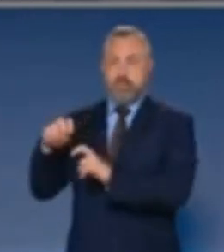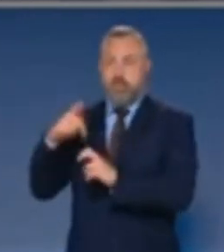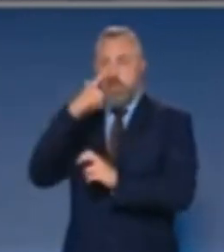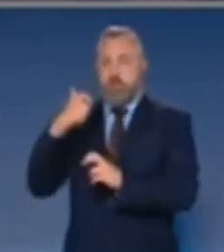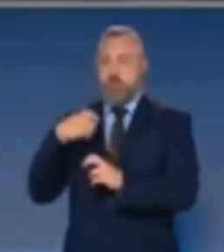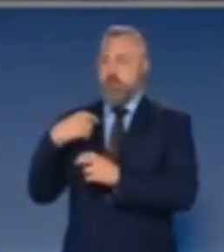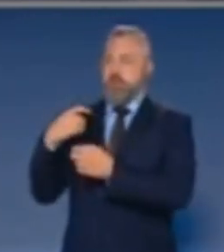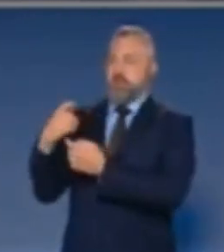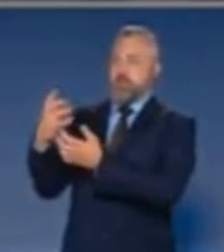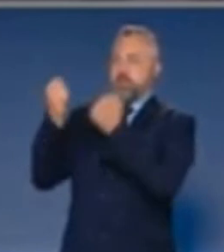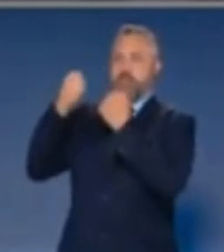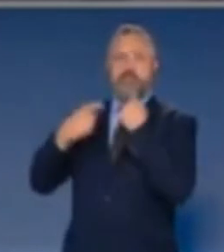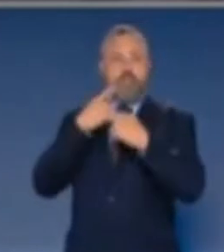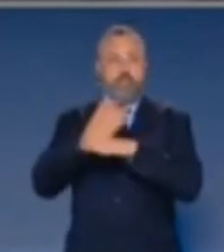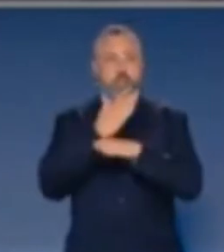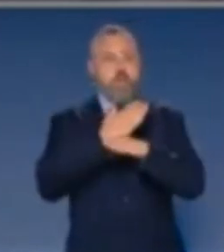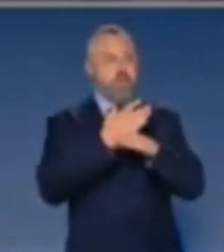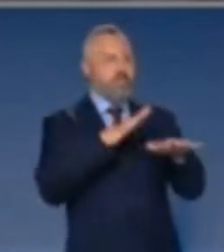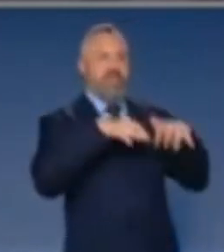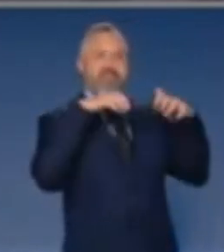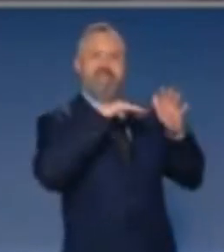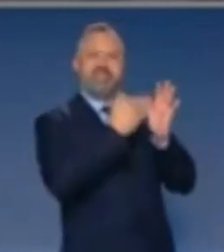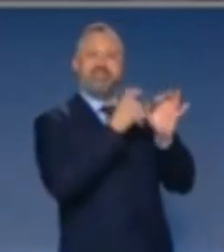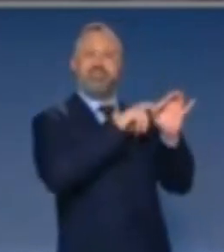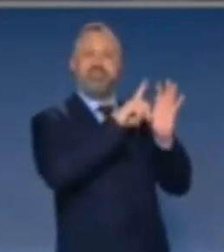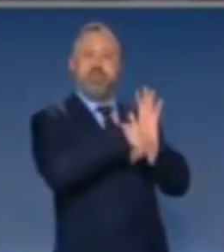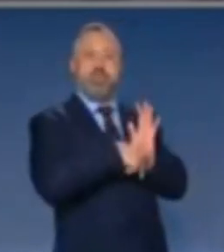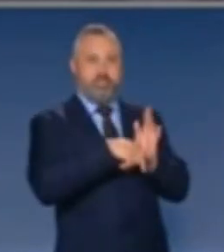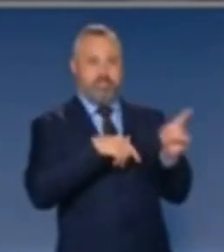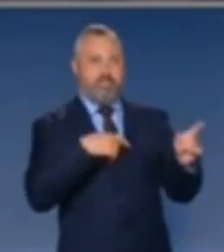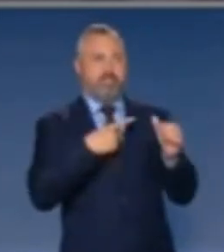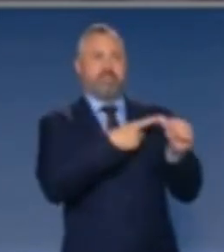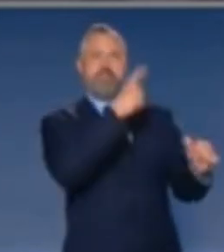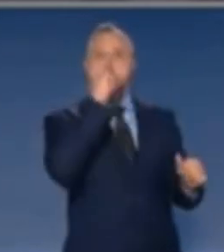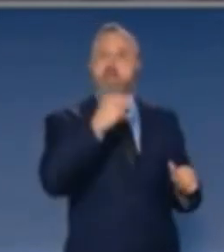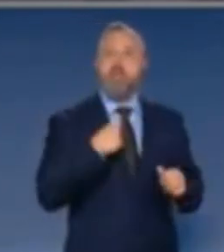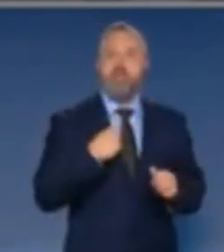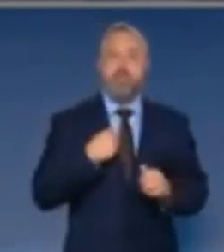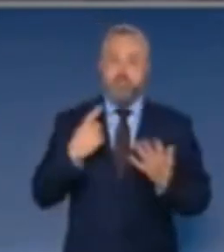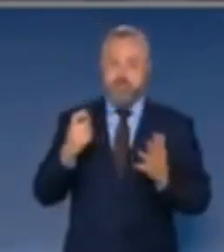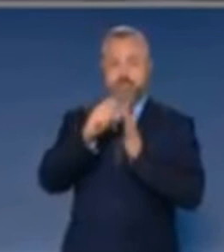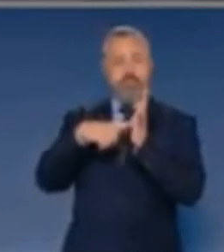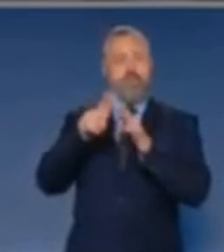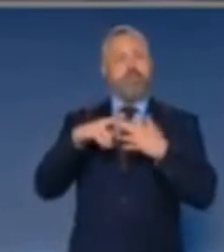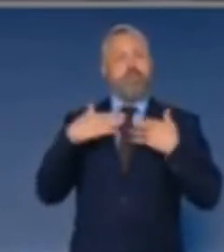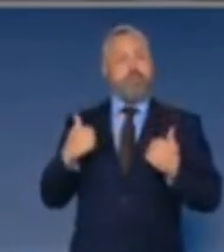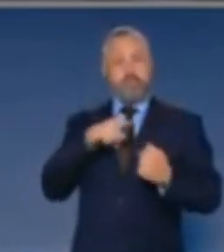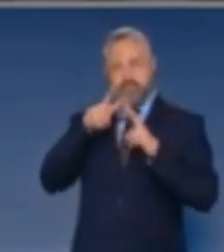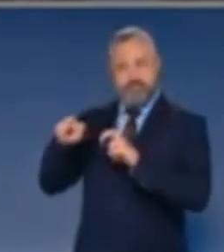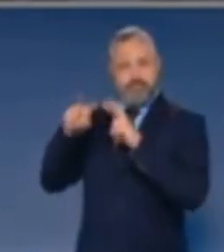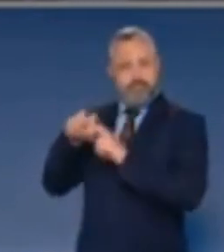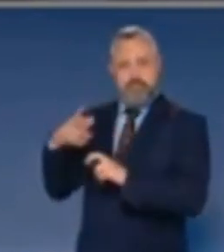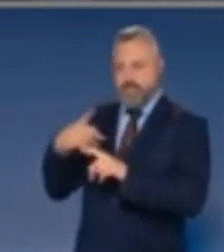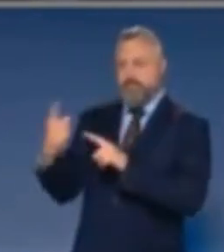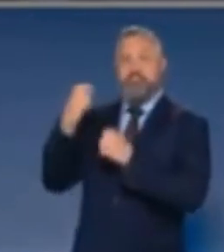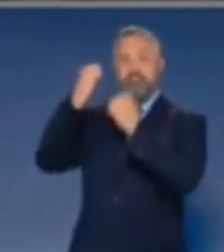after even further investigation and the department demanding visual proof. And so that